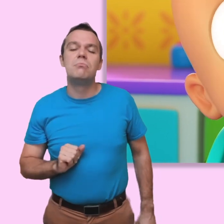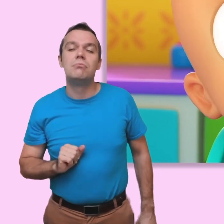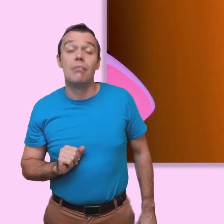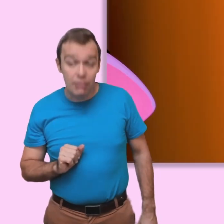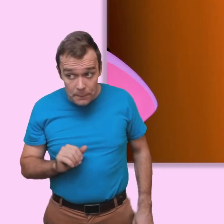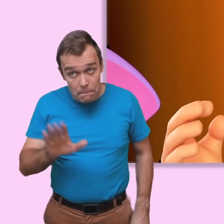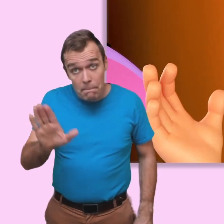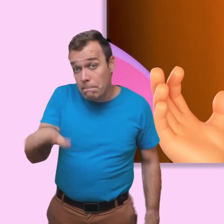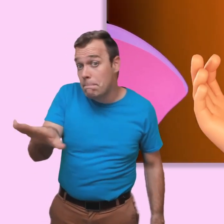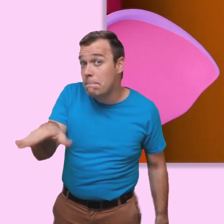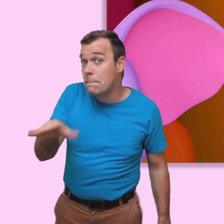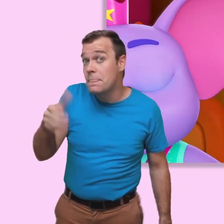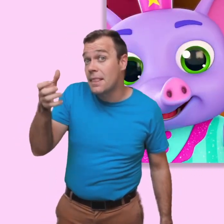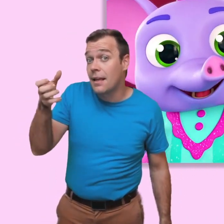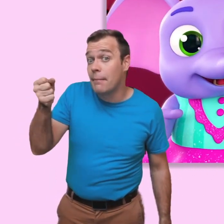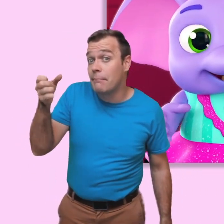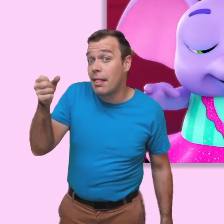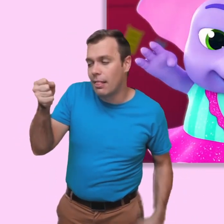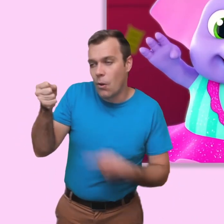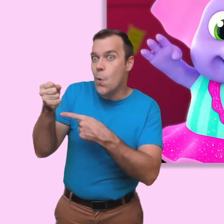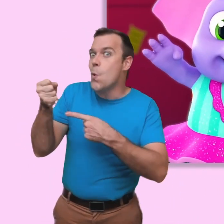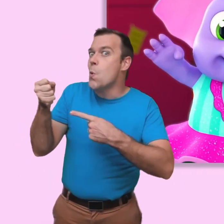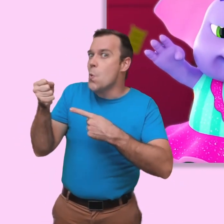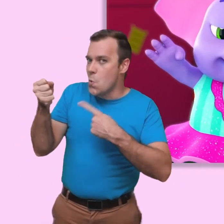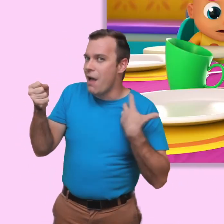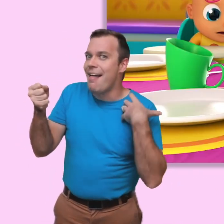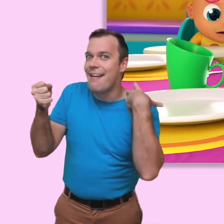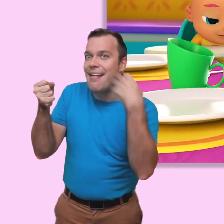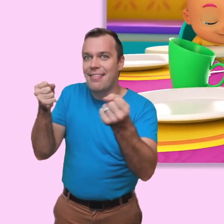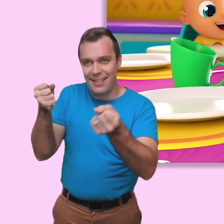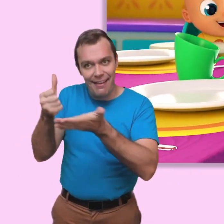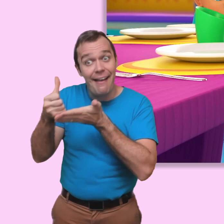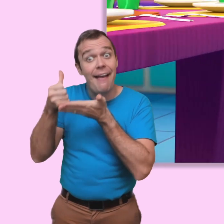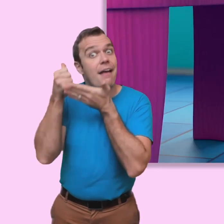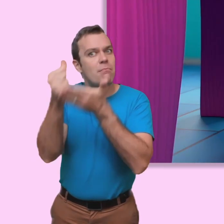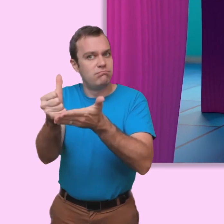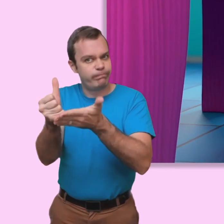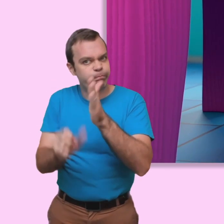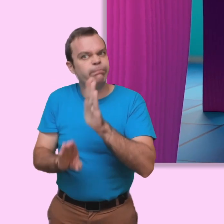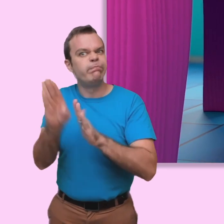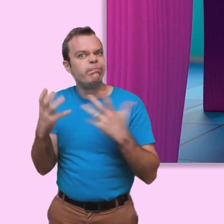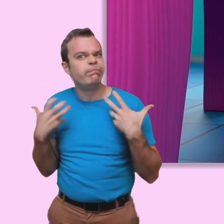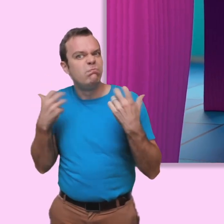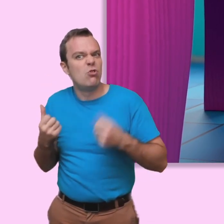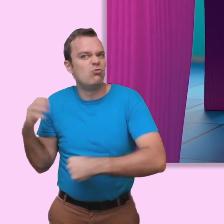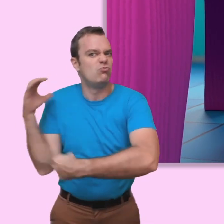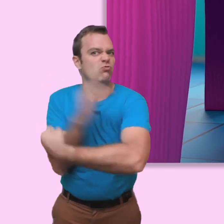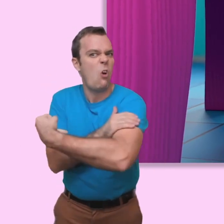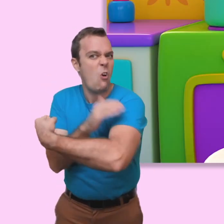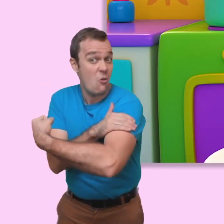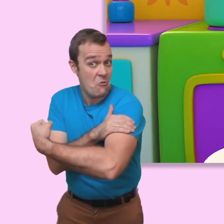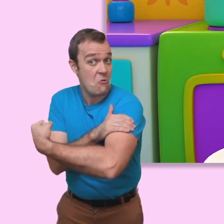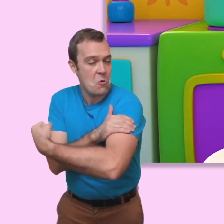no. Drinking milk is very healthy. It will keep you healthy and